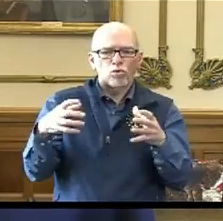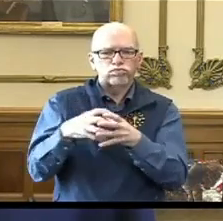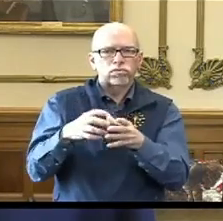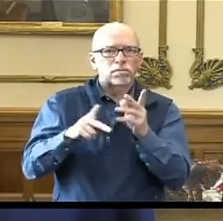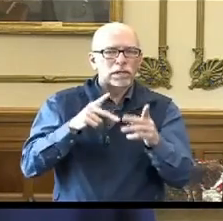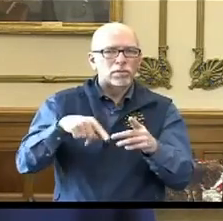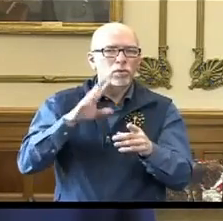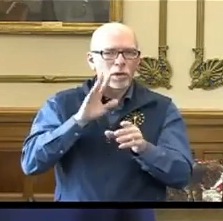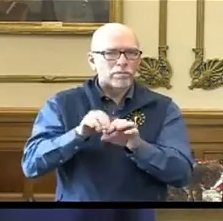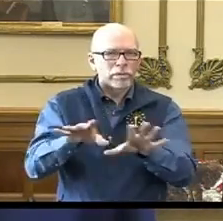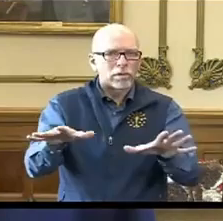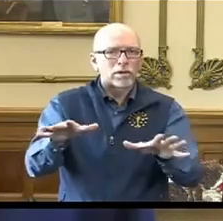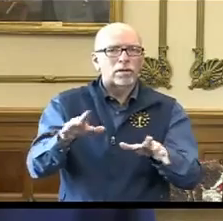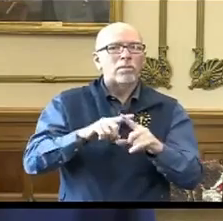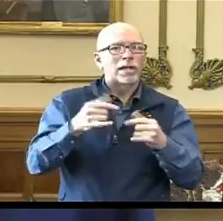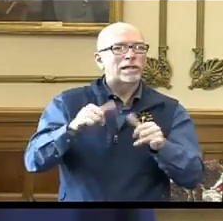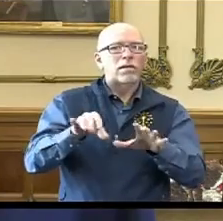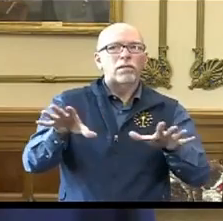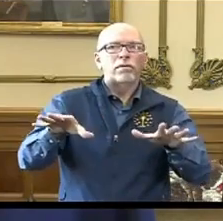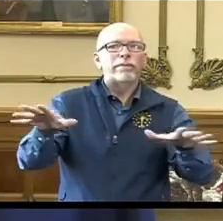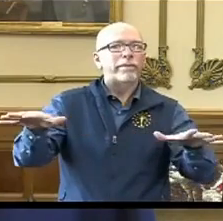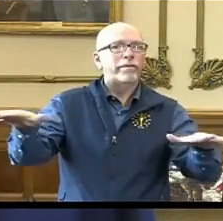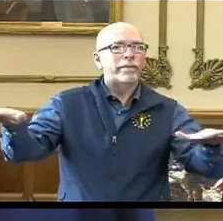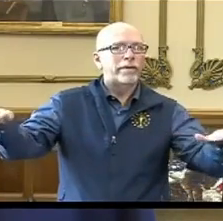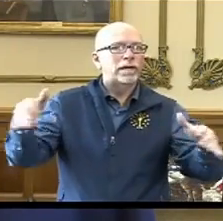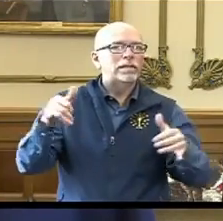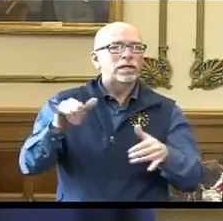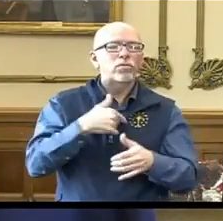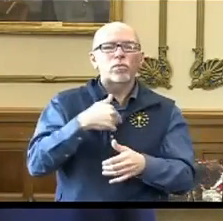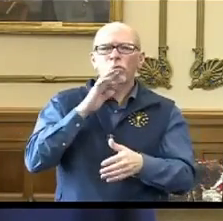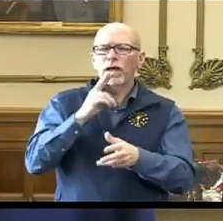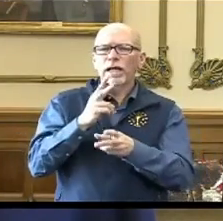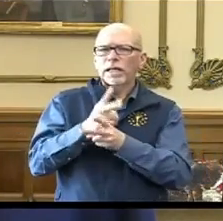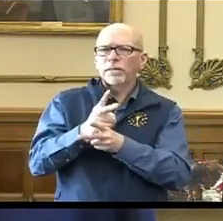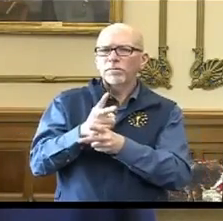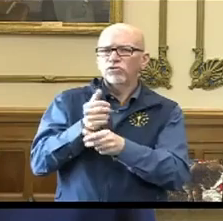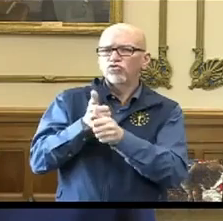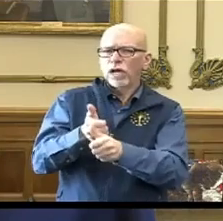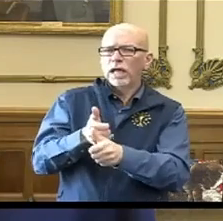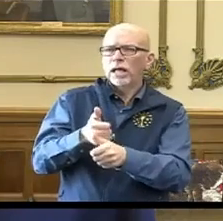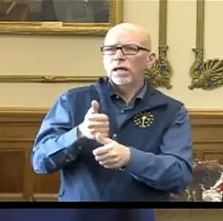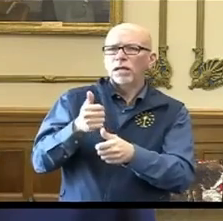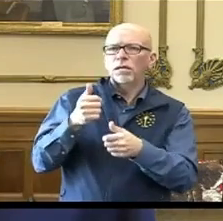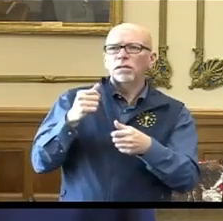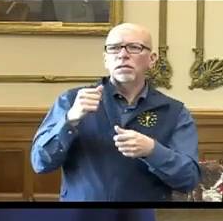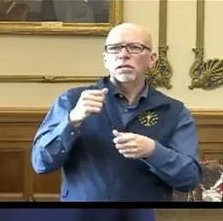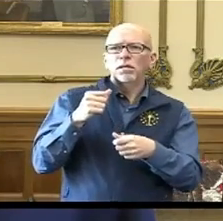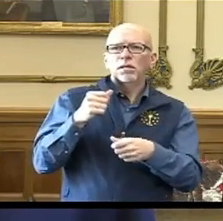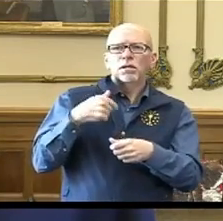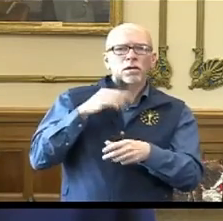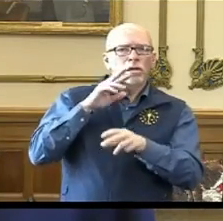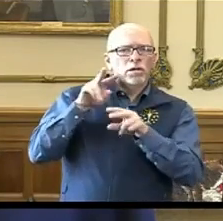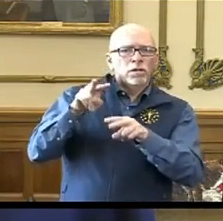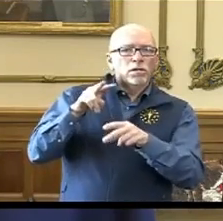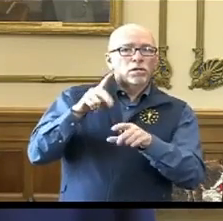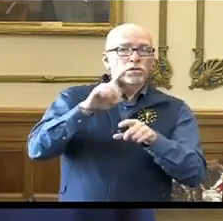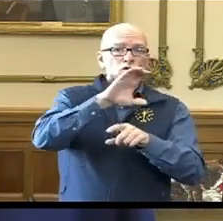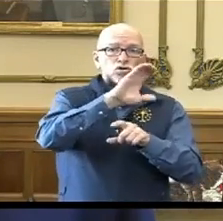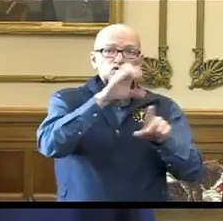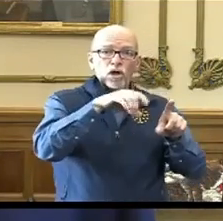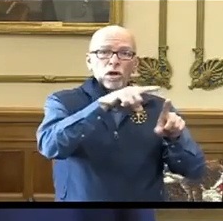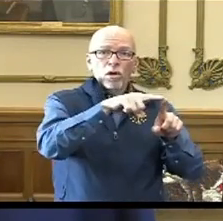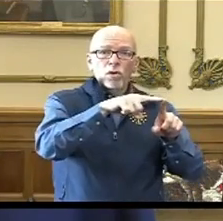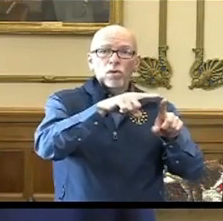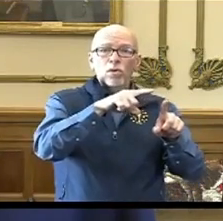gatherings, but then it continues to spread. And so we will keep track of whether it's Chicago, Illinois,